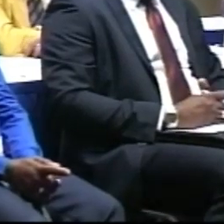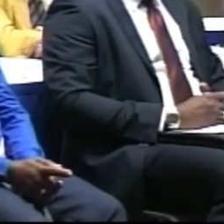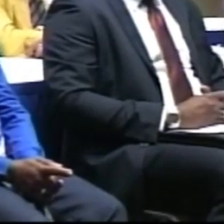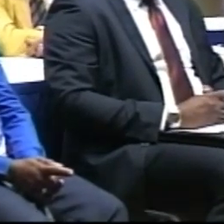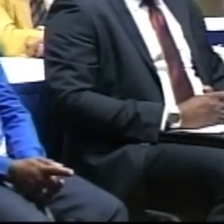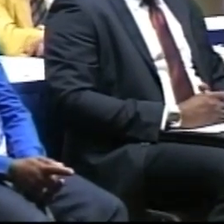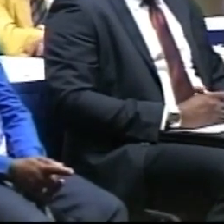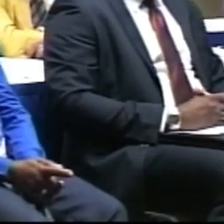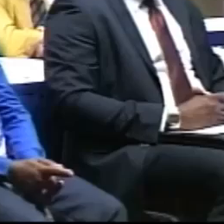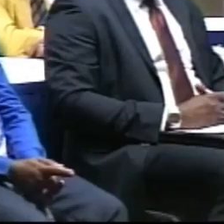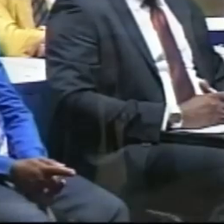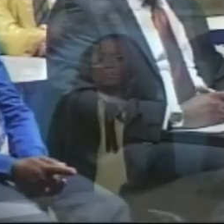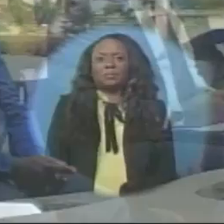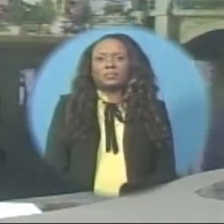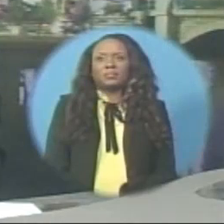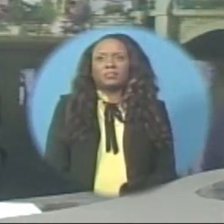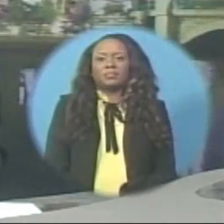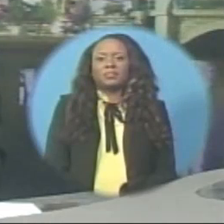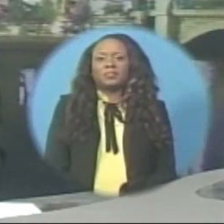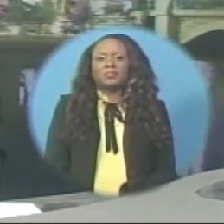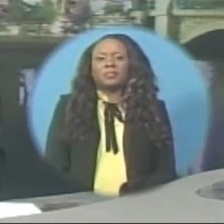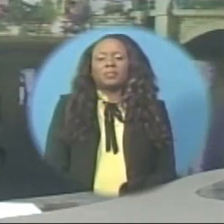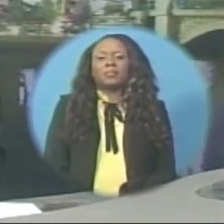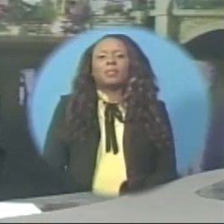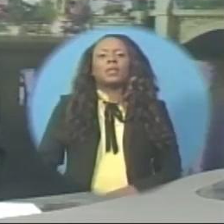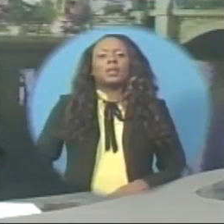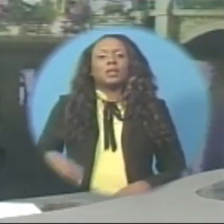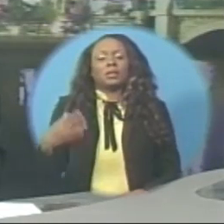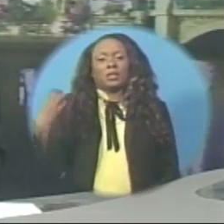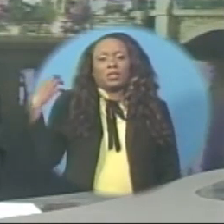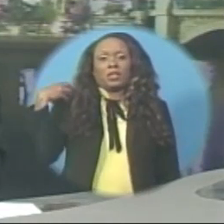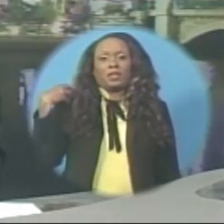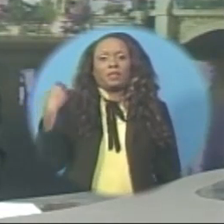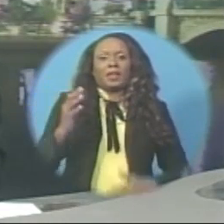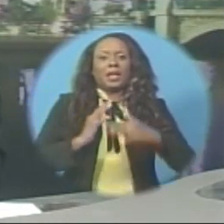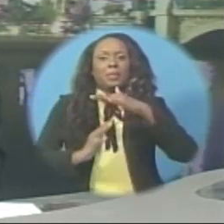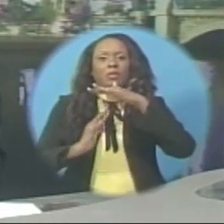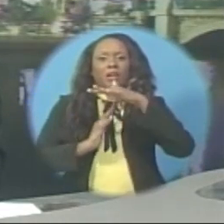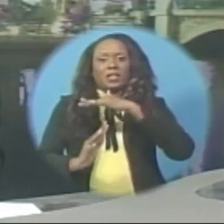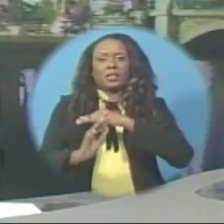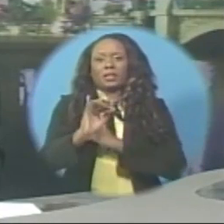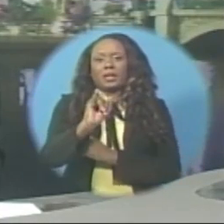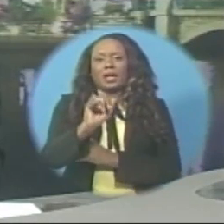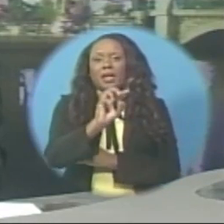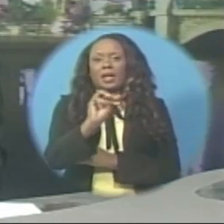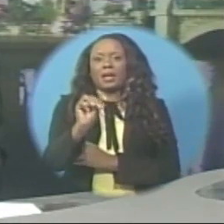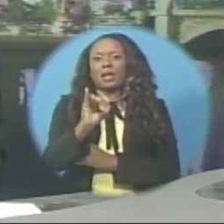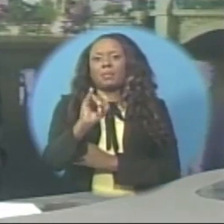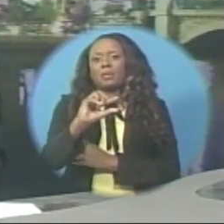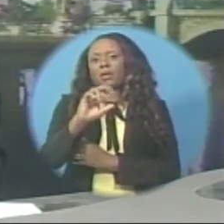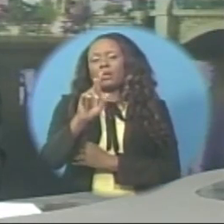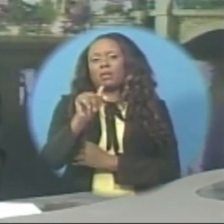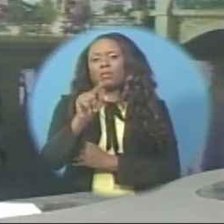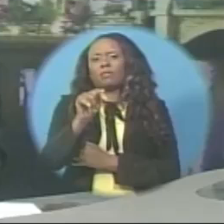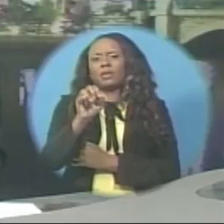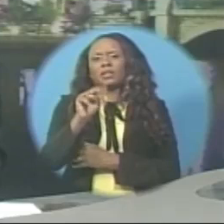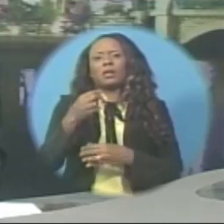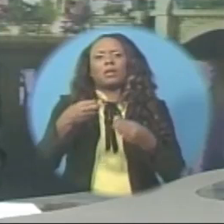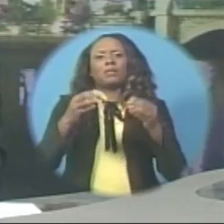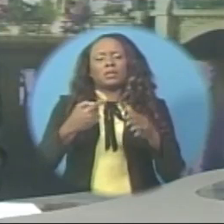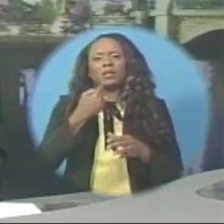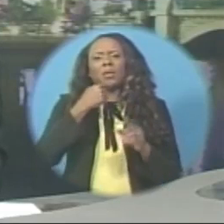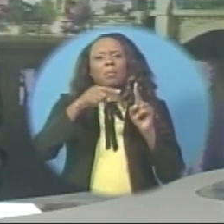the professionalism of officers. Speaking at the opening ceremony, Chief Immigration Officer Wayne Marshall says positive